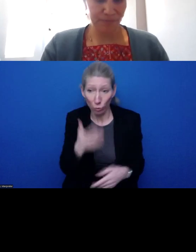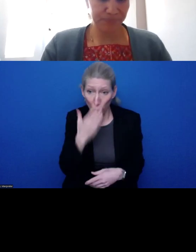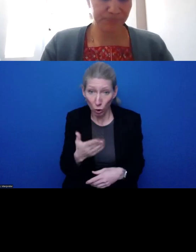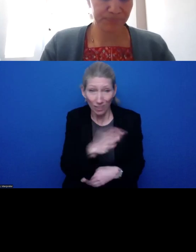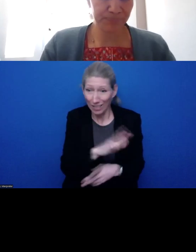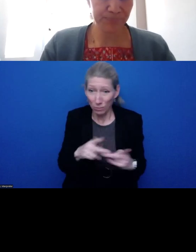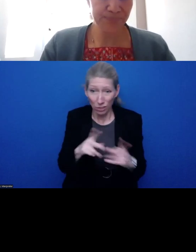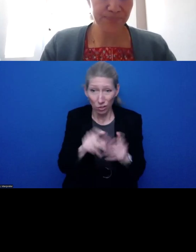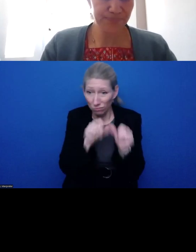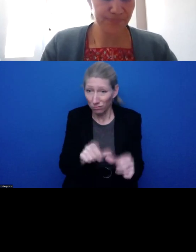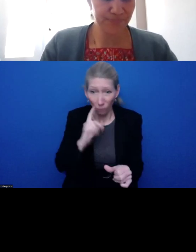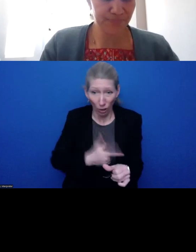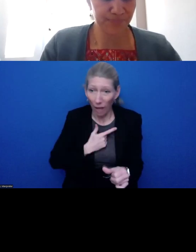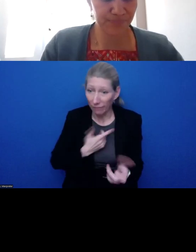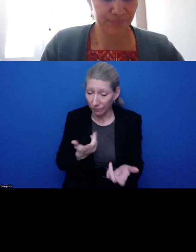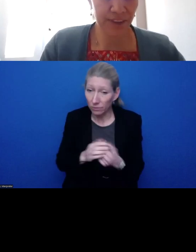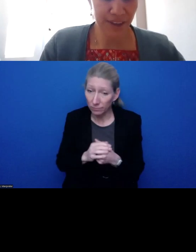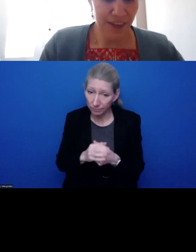life.